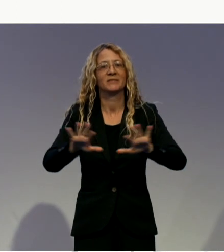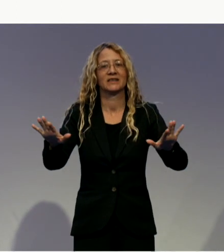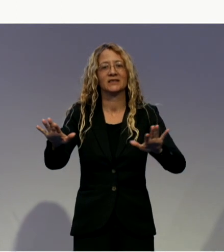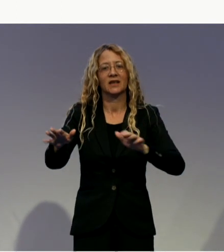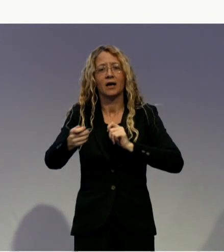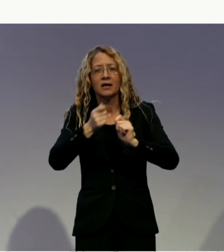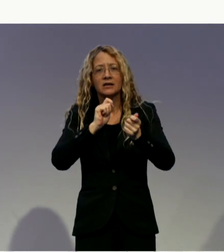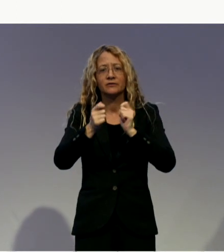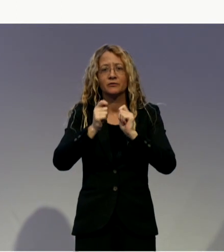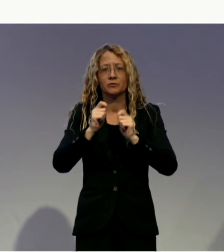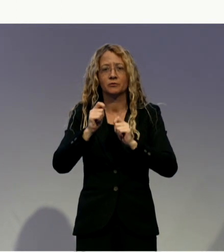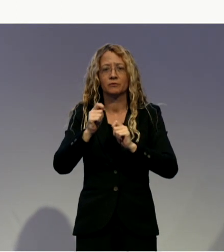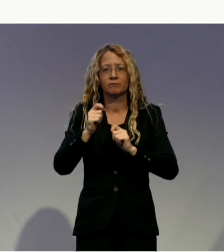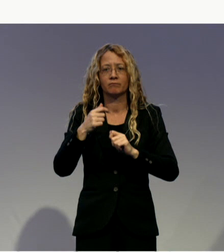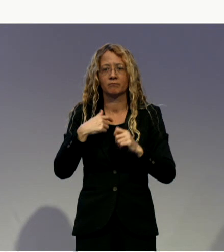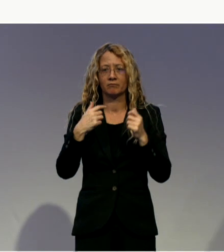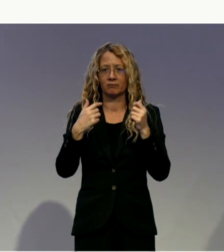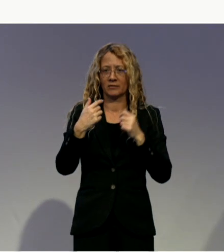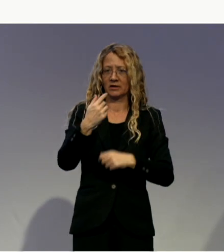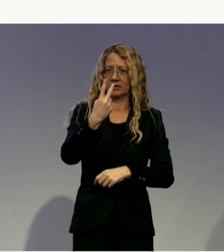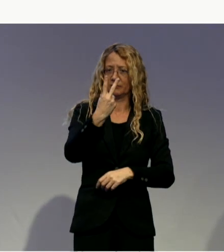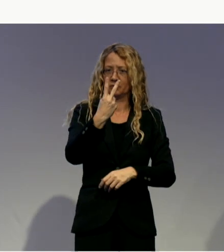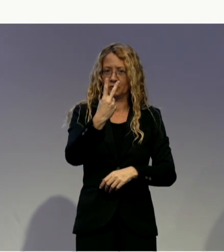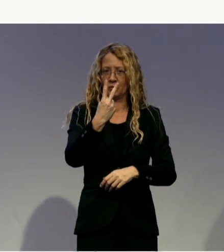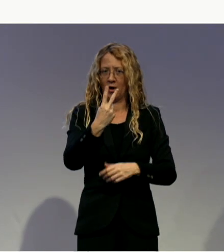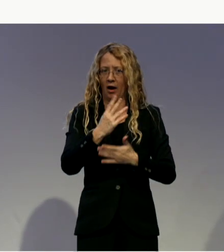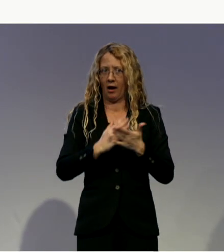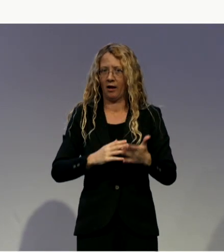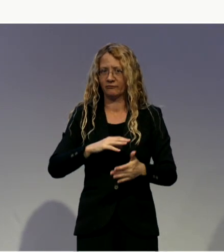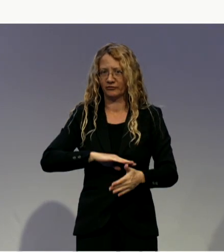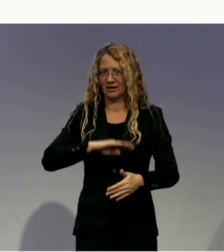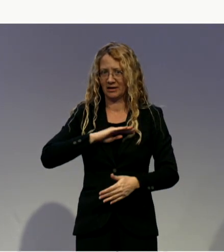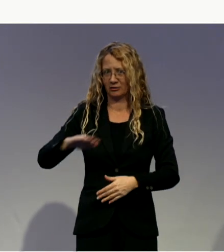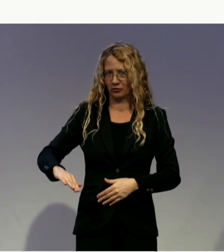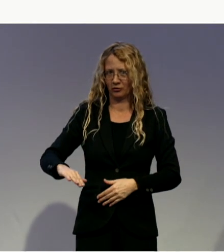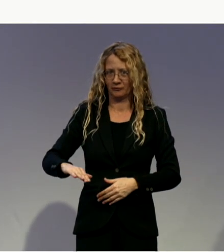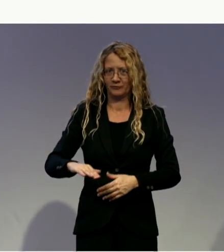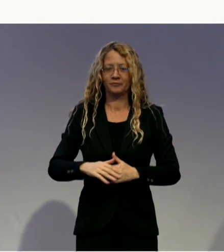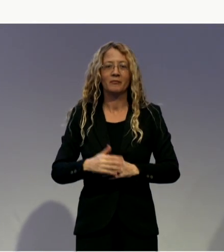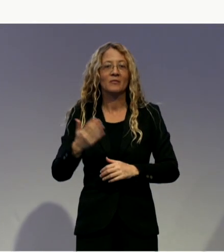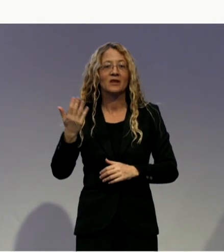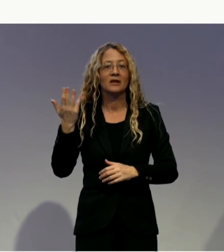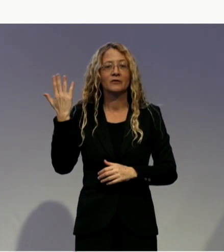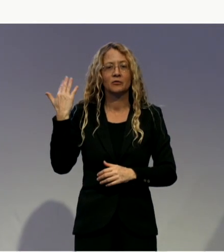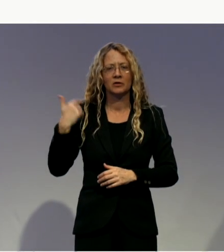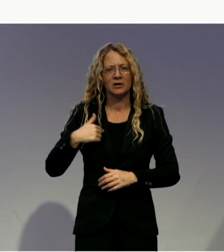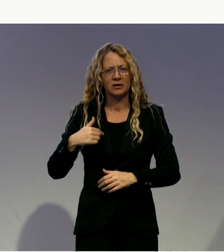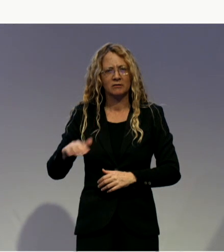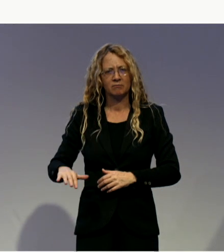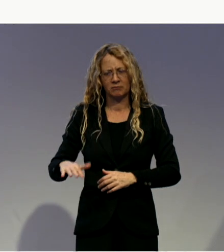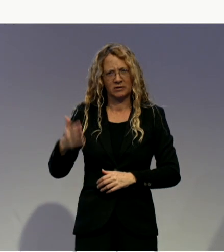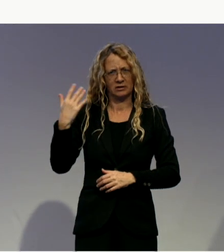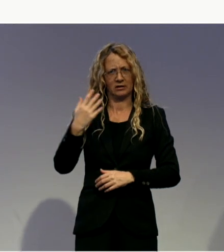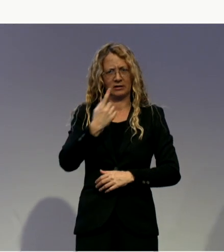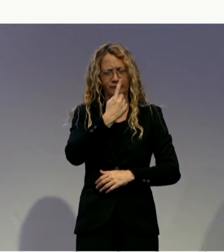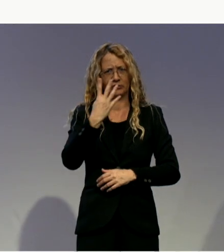I realised when I was 14 that as a disabled person, the most powerful thing that I